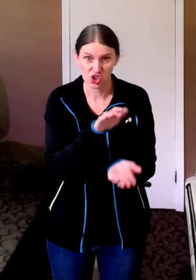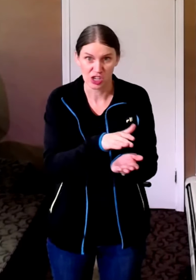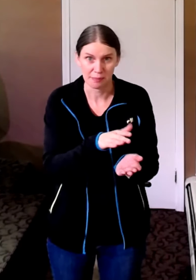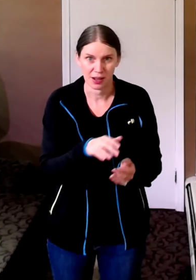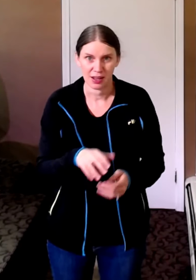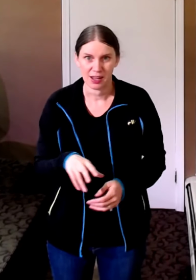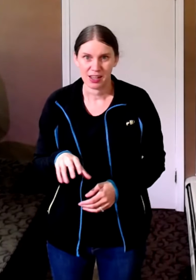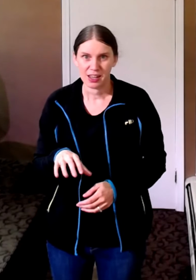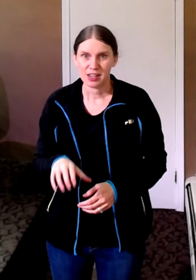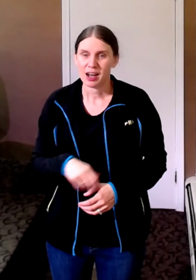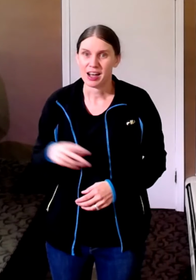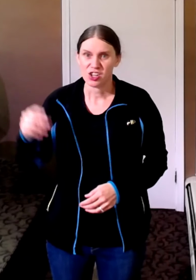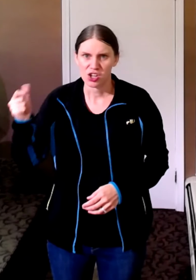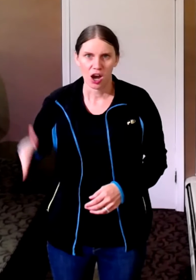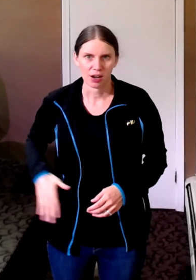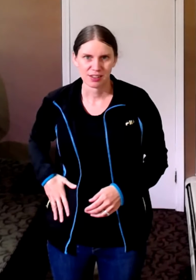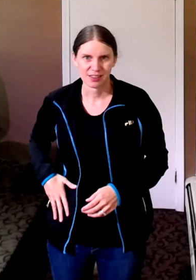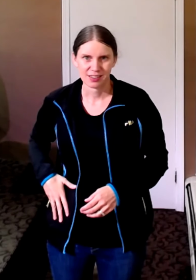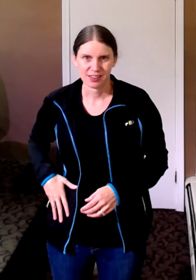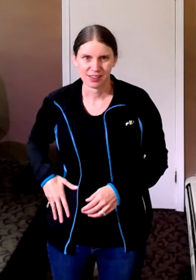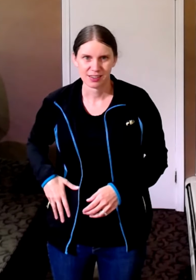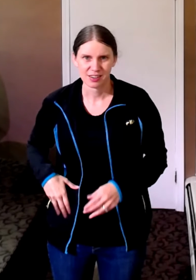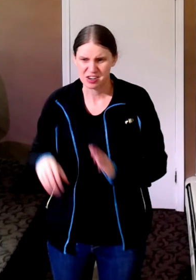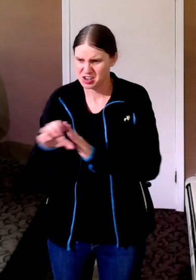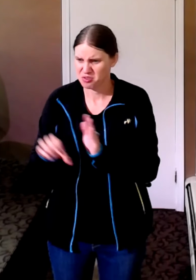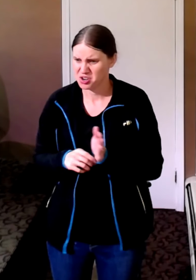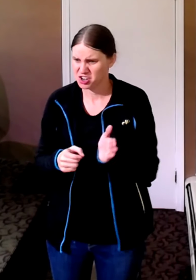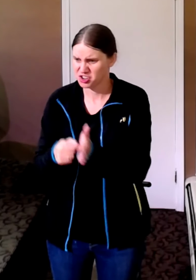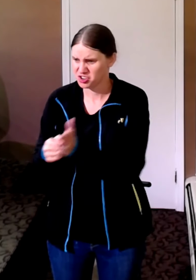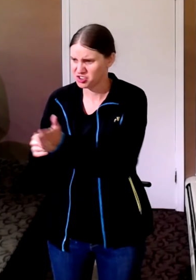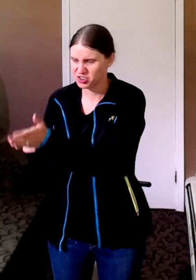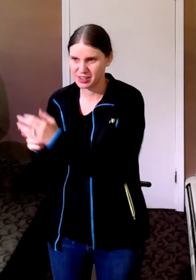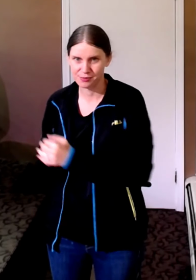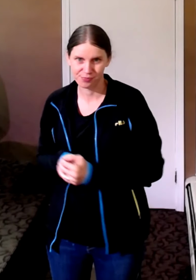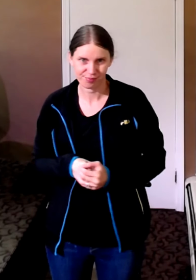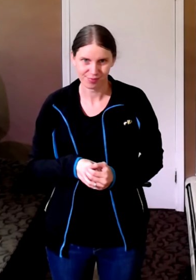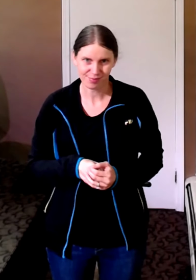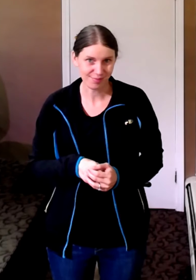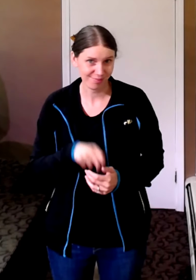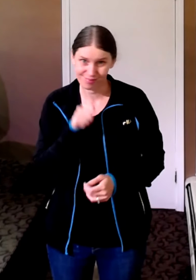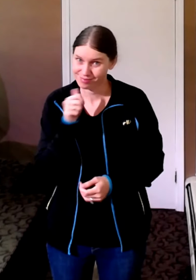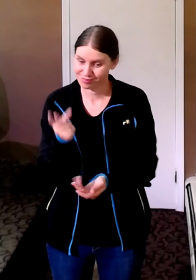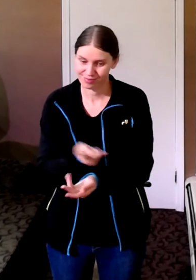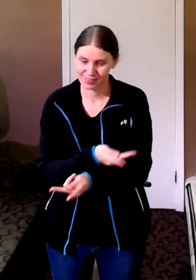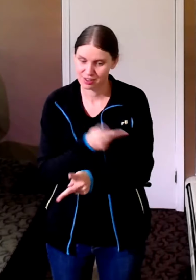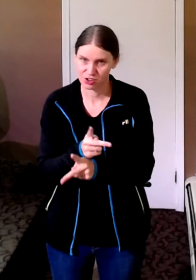running around barking at everybody, making them go where we want, right? That's not what the shepherd does.